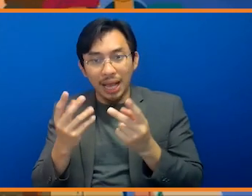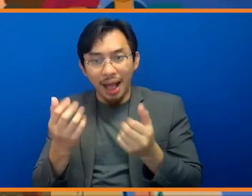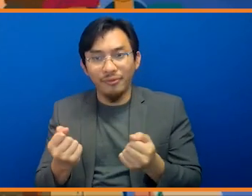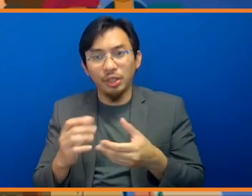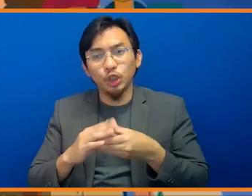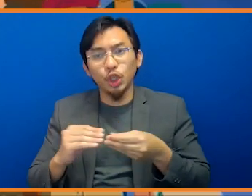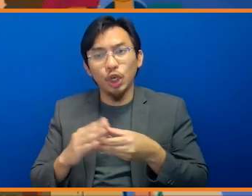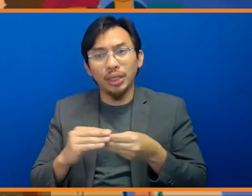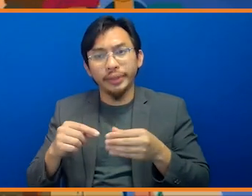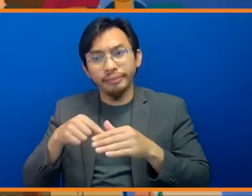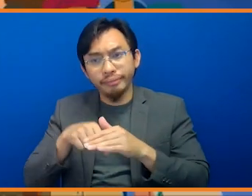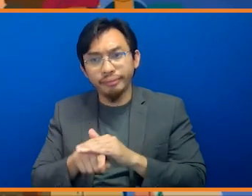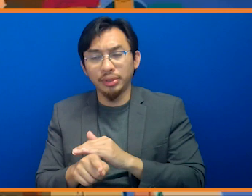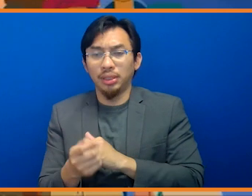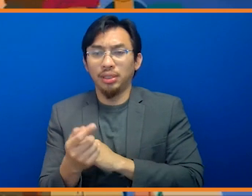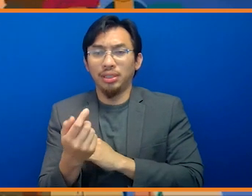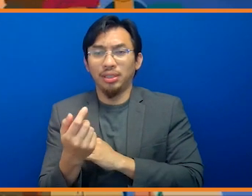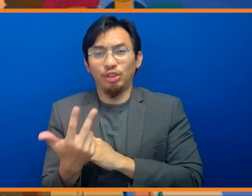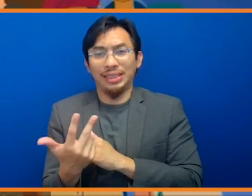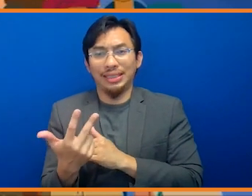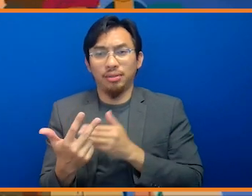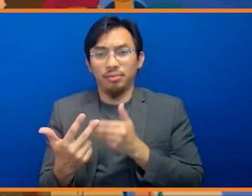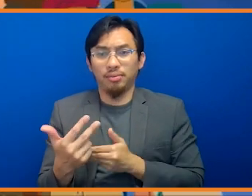goes through 3 stages.